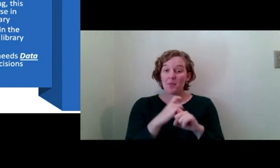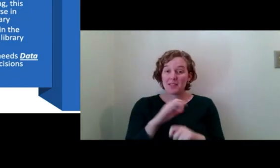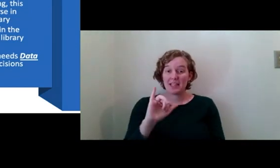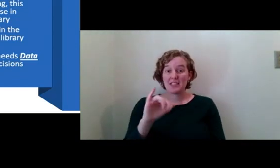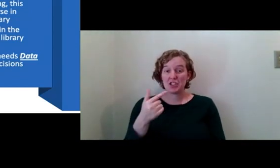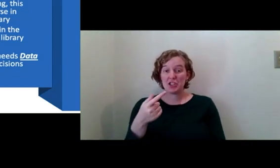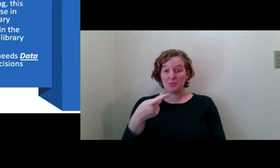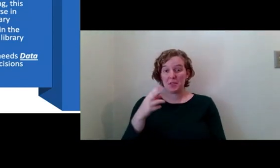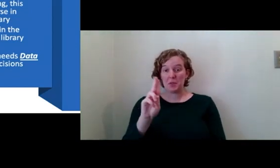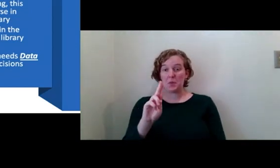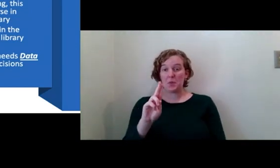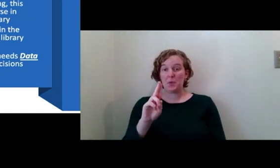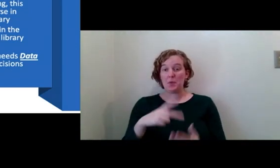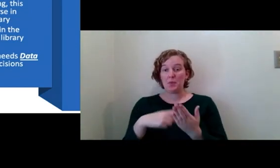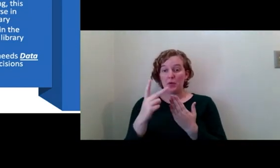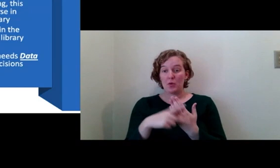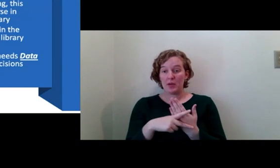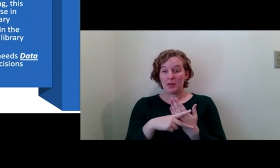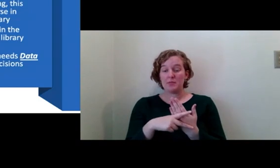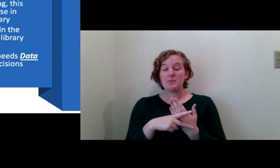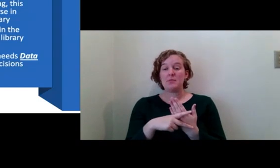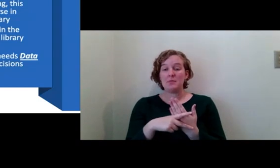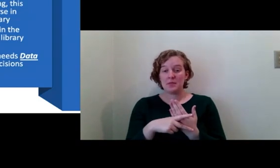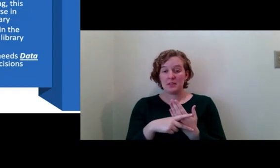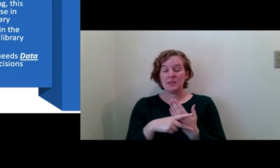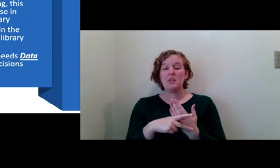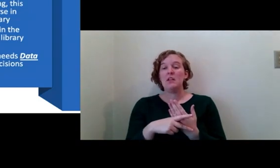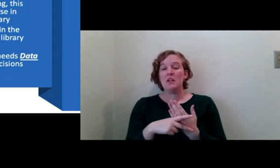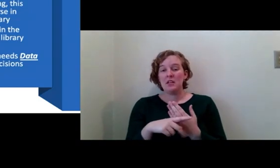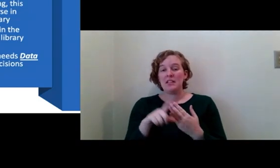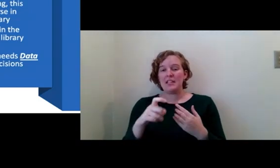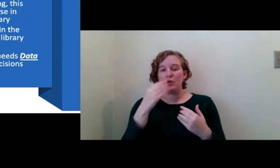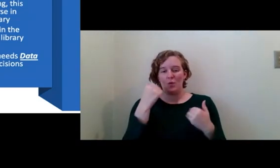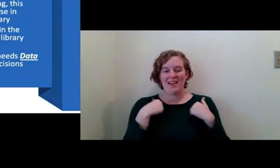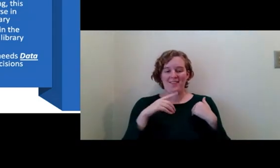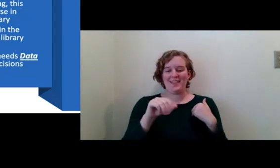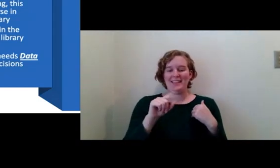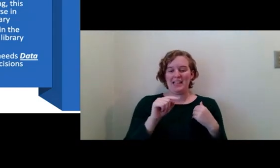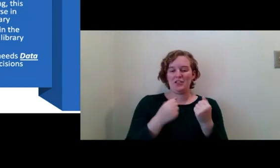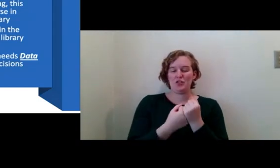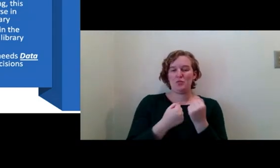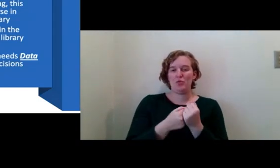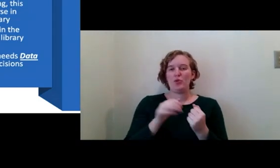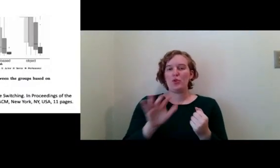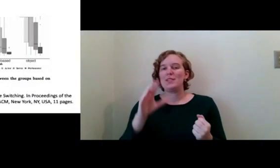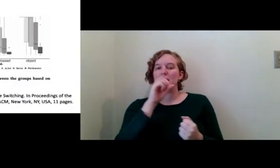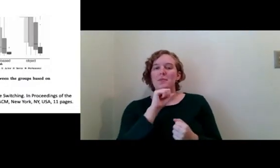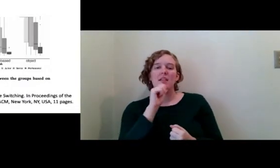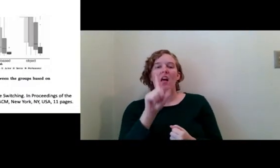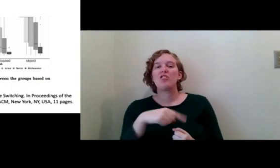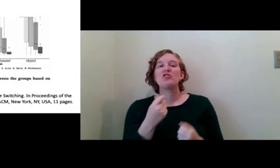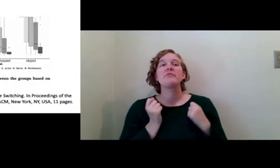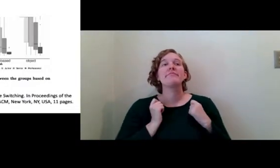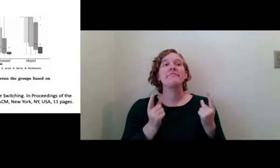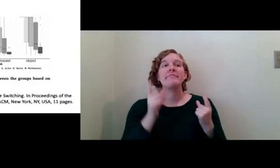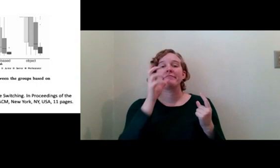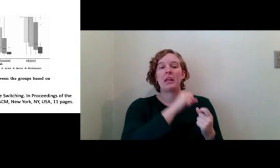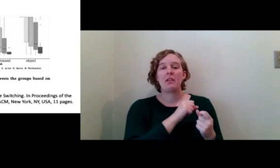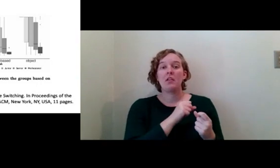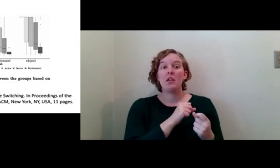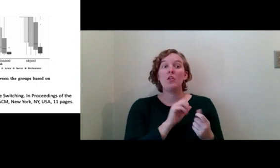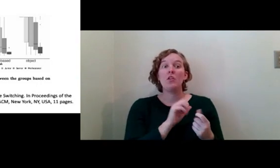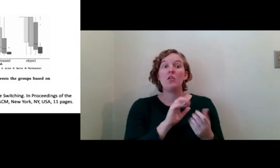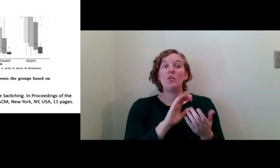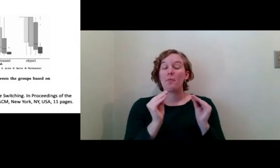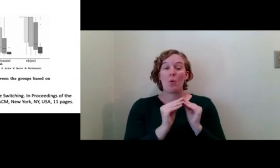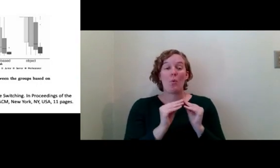need to have data to back your assumptions as opposed to just kind of guessing. Now this gets even crazier. So